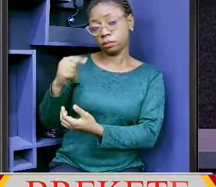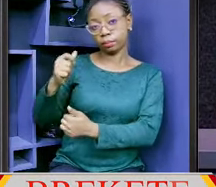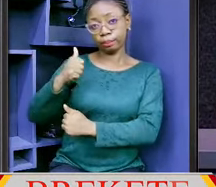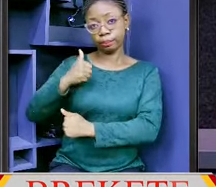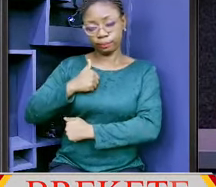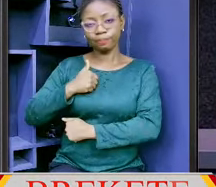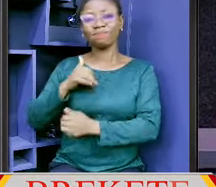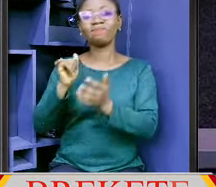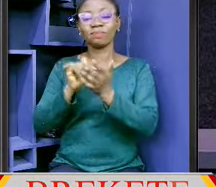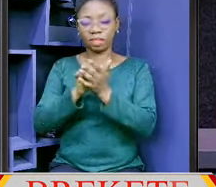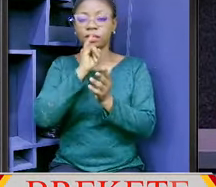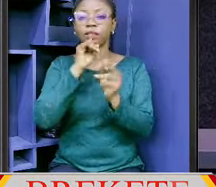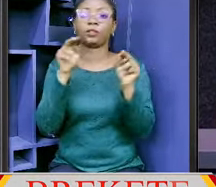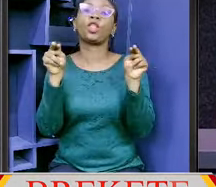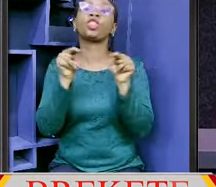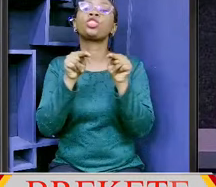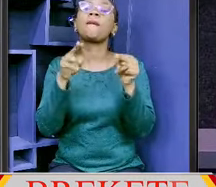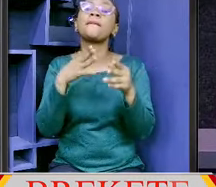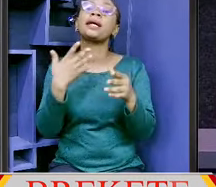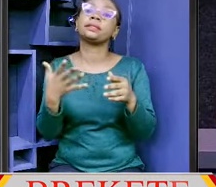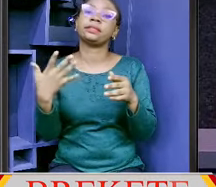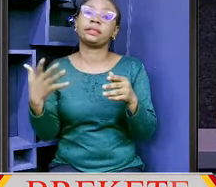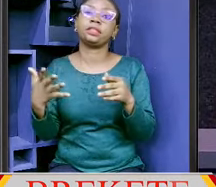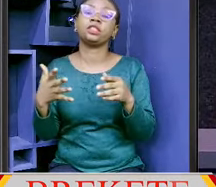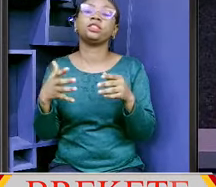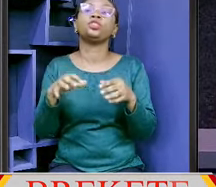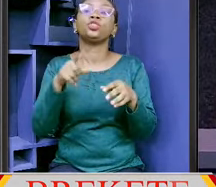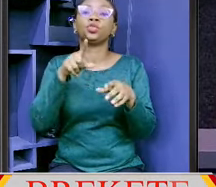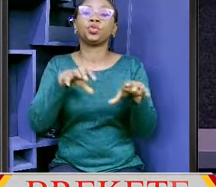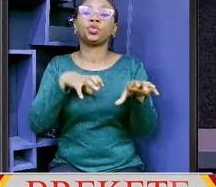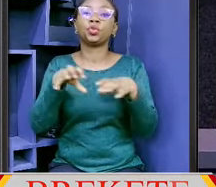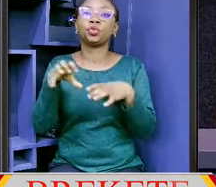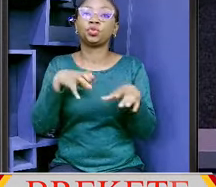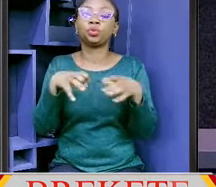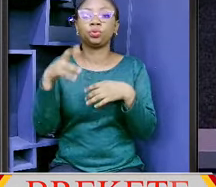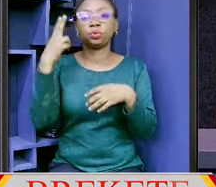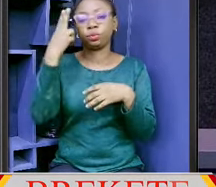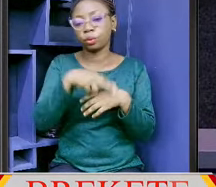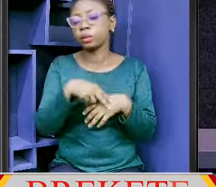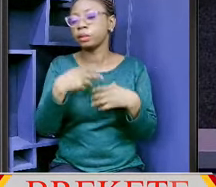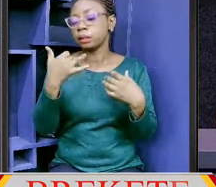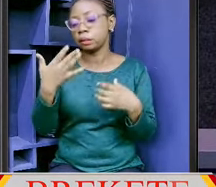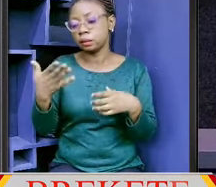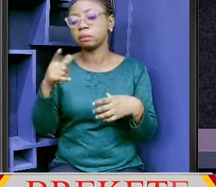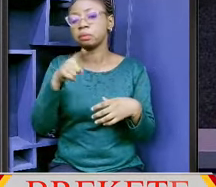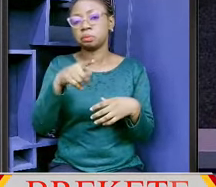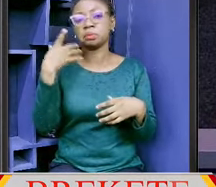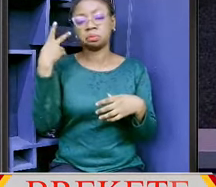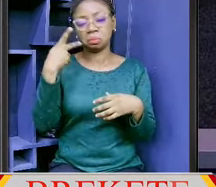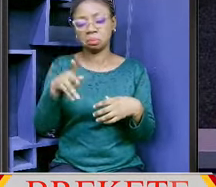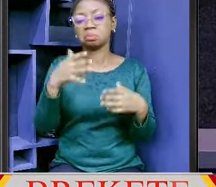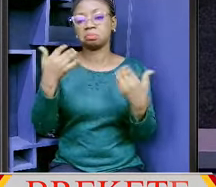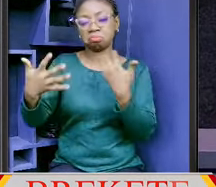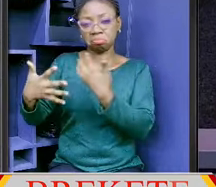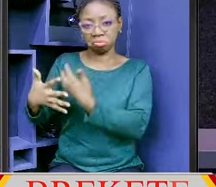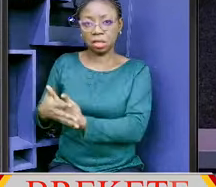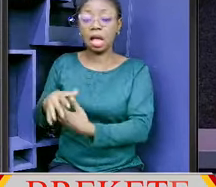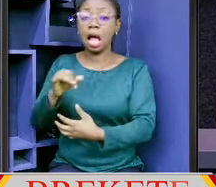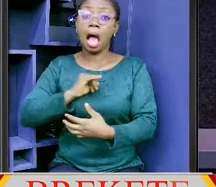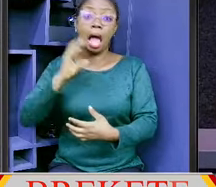That one a normal thing. You do nonsense, you go see rubbish. And I hear say